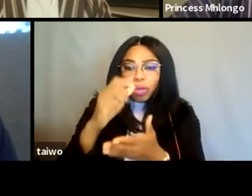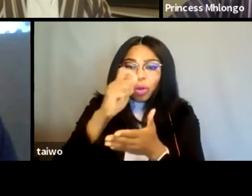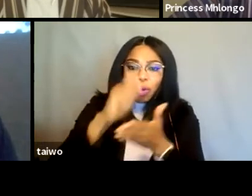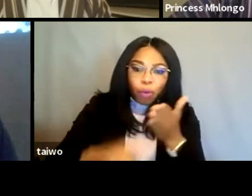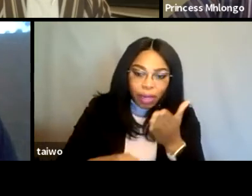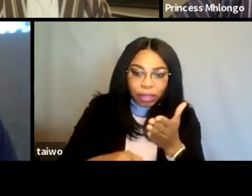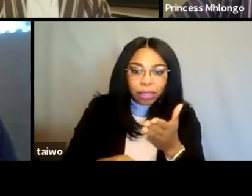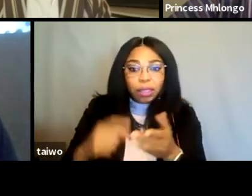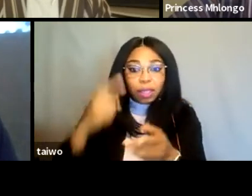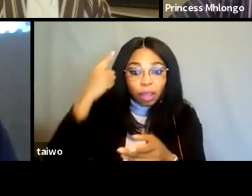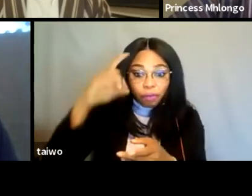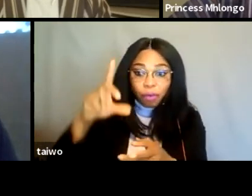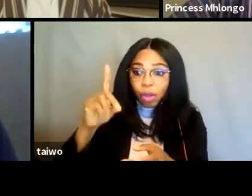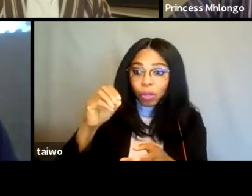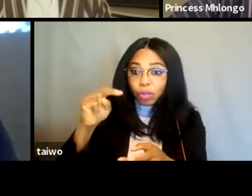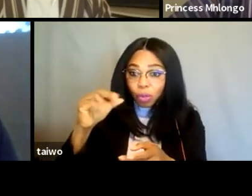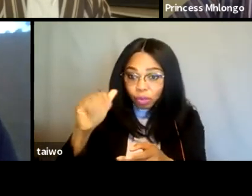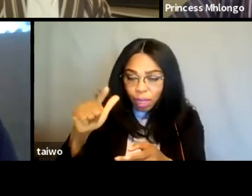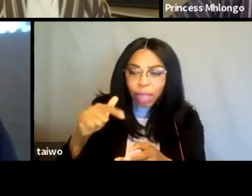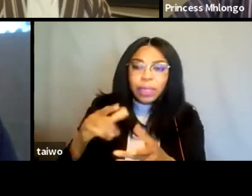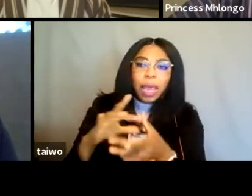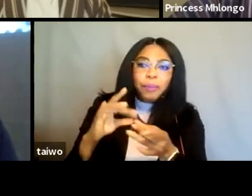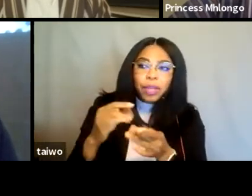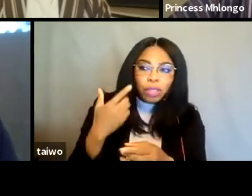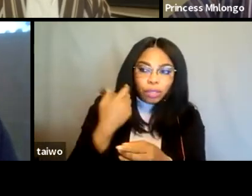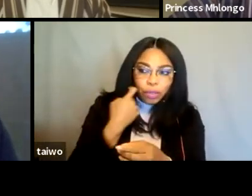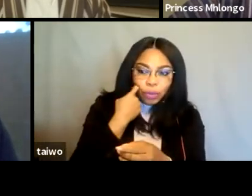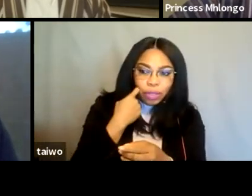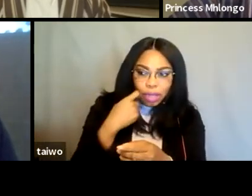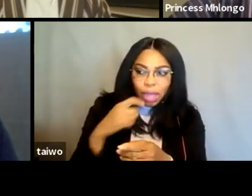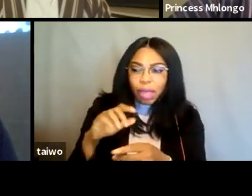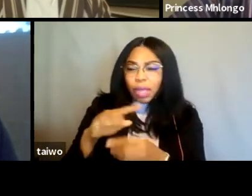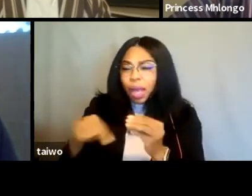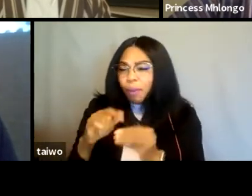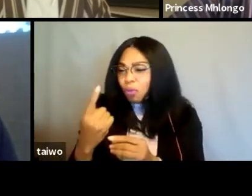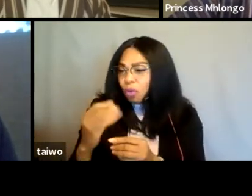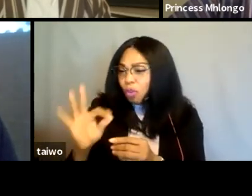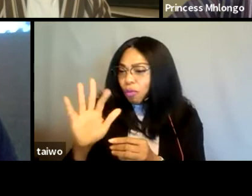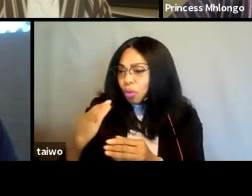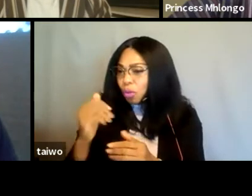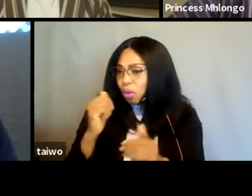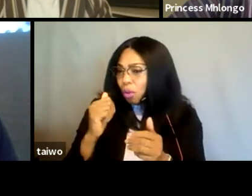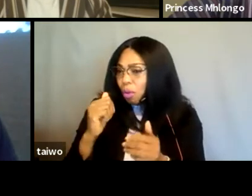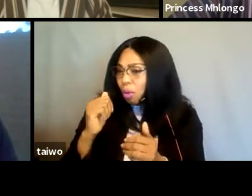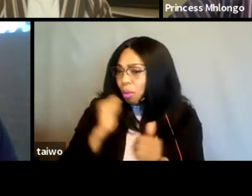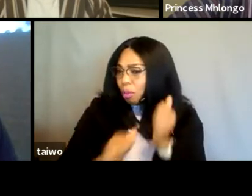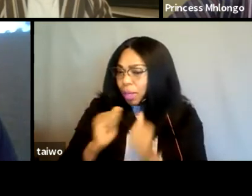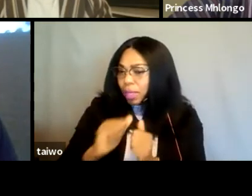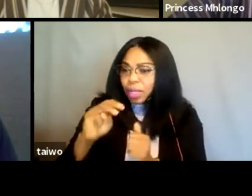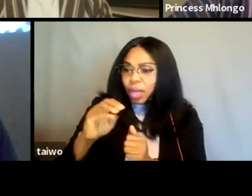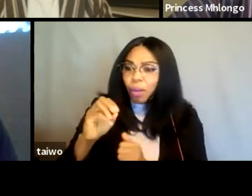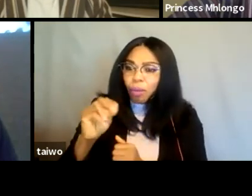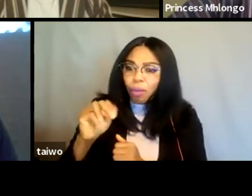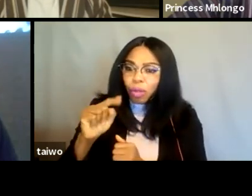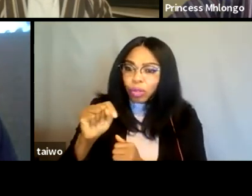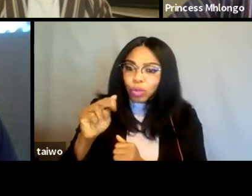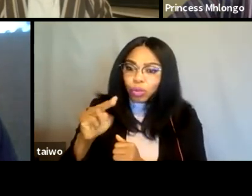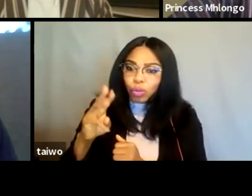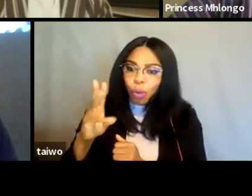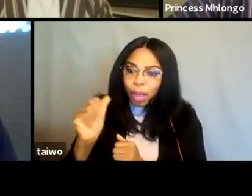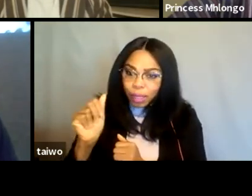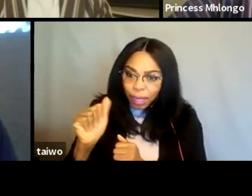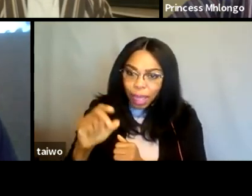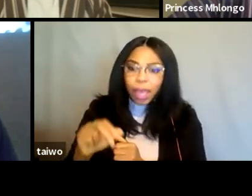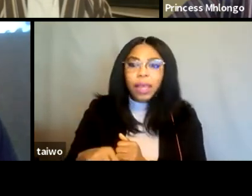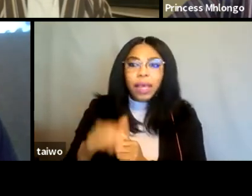Donut? I mentioned earlier on in our previous conversation, Donut, about one of your plays, Montuana, an amazing